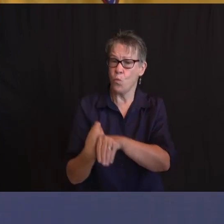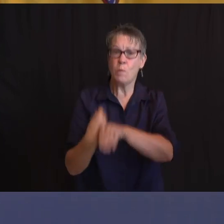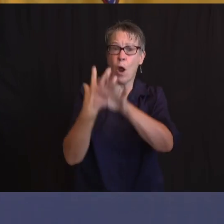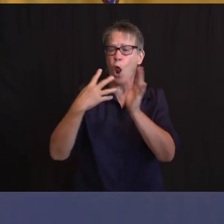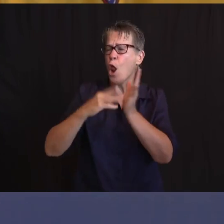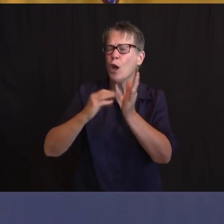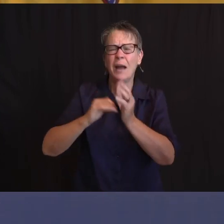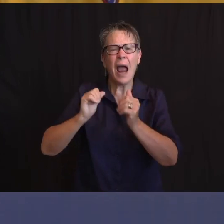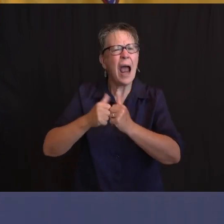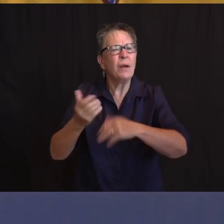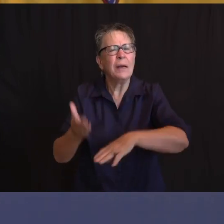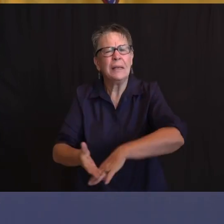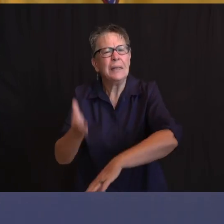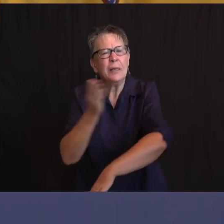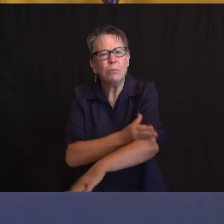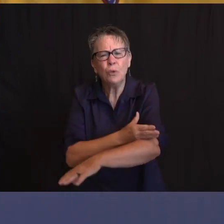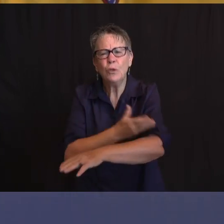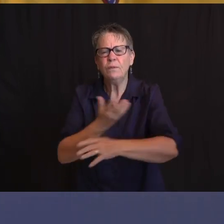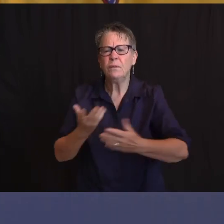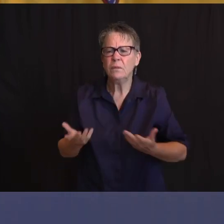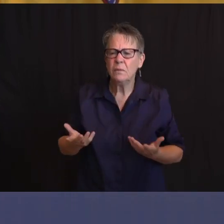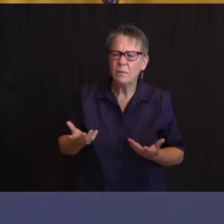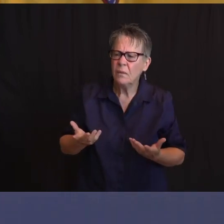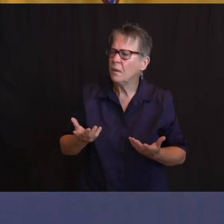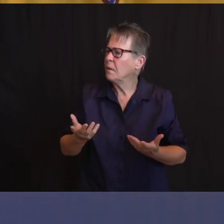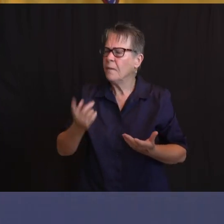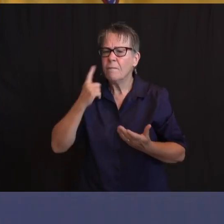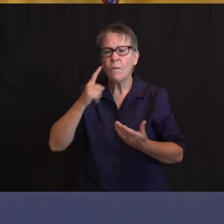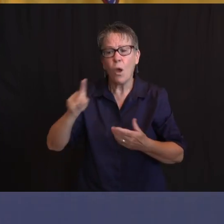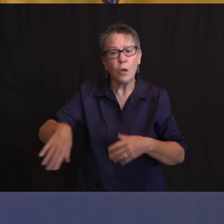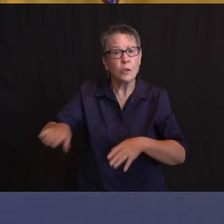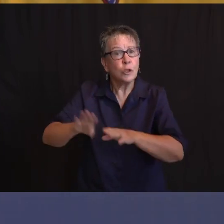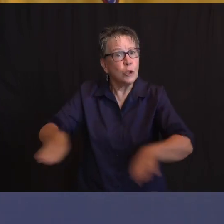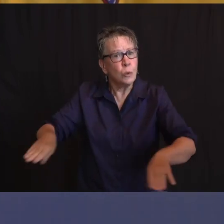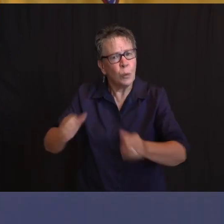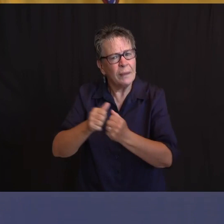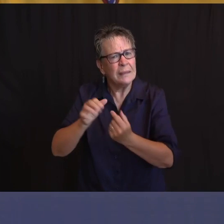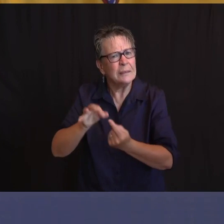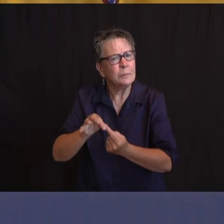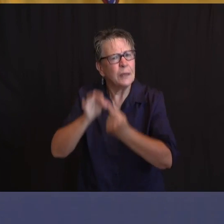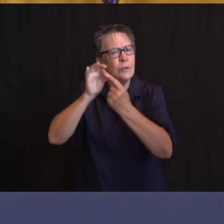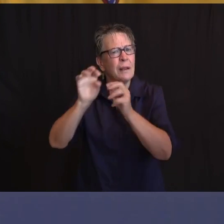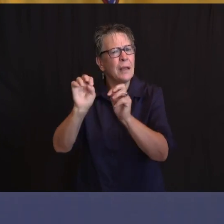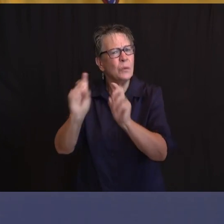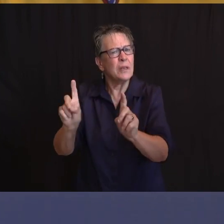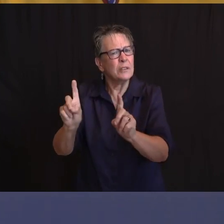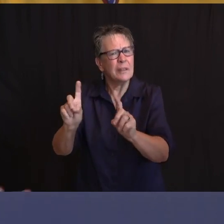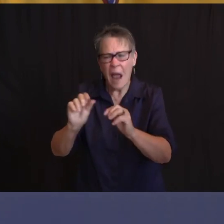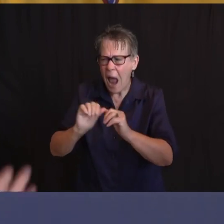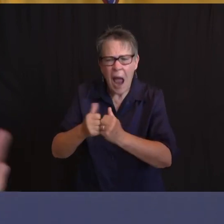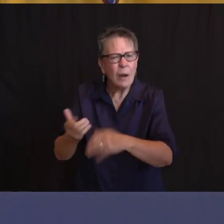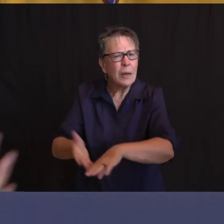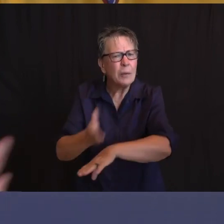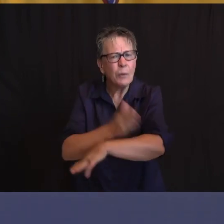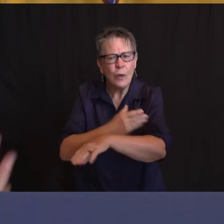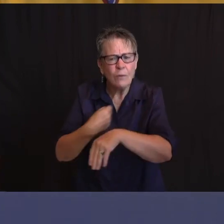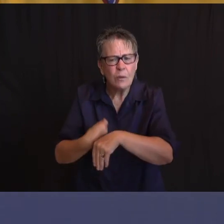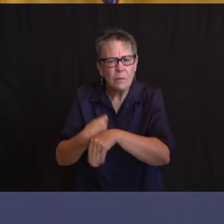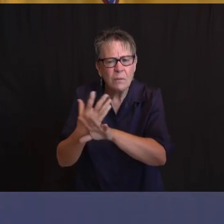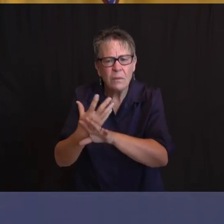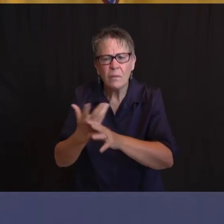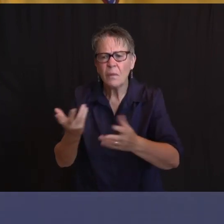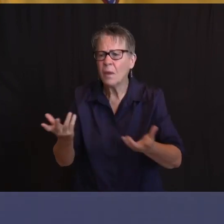for students whose parents don't speak English and maybe can't help them with their schoolwork? And then piggybacking on your remarks